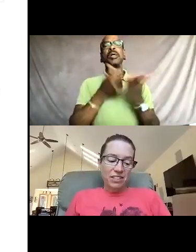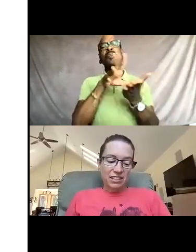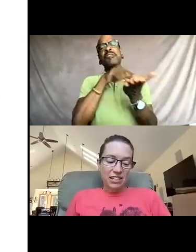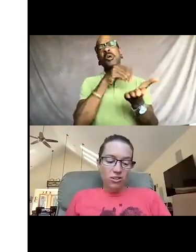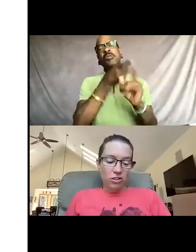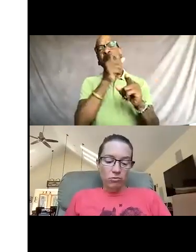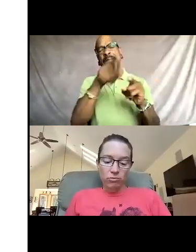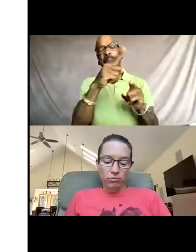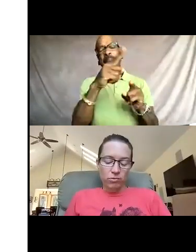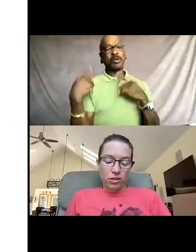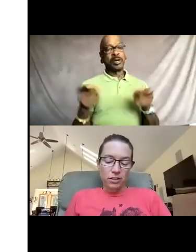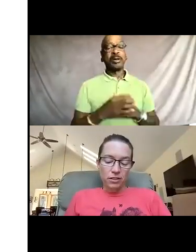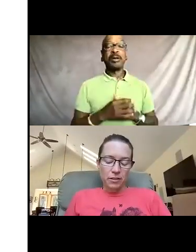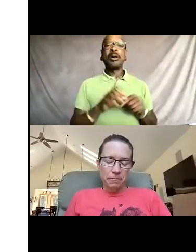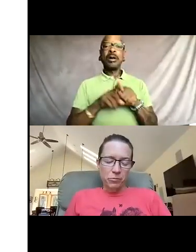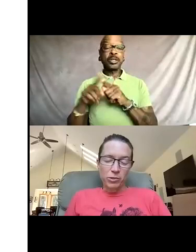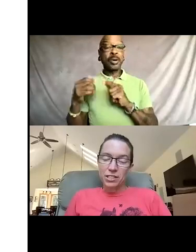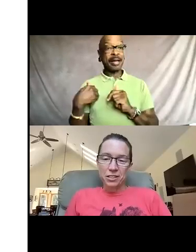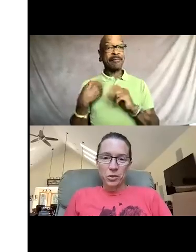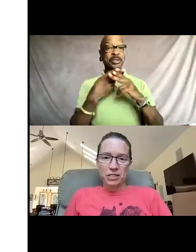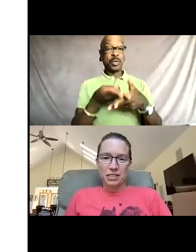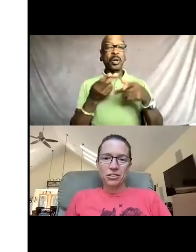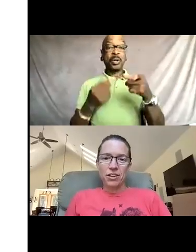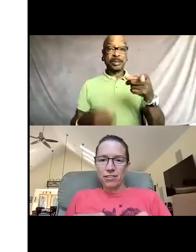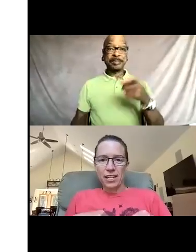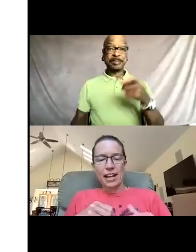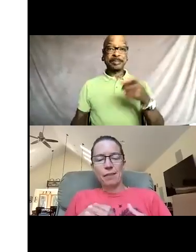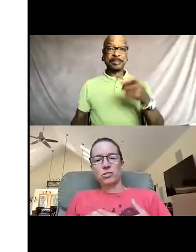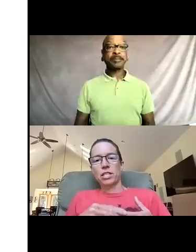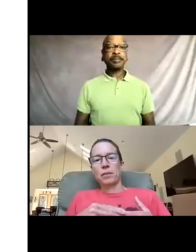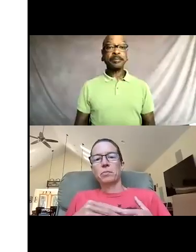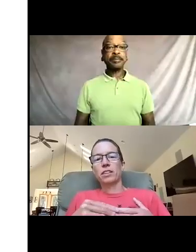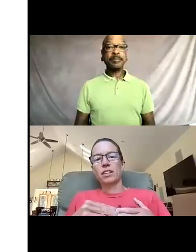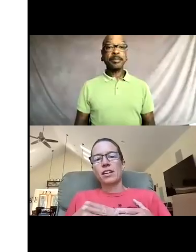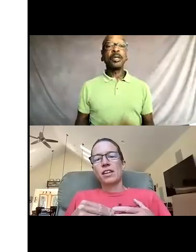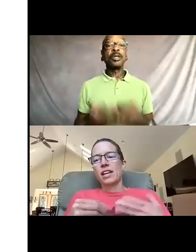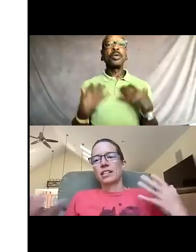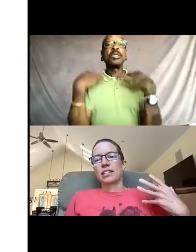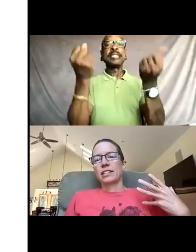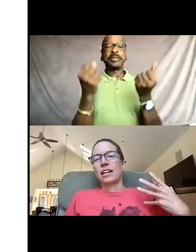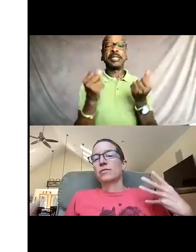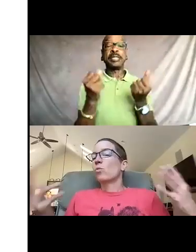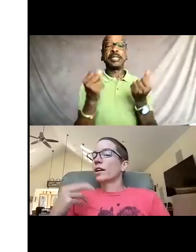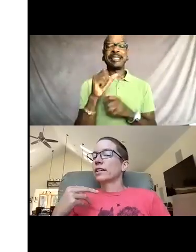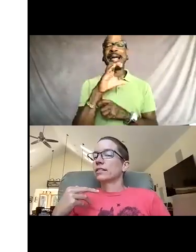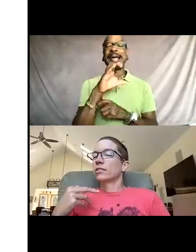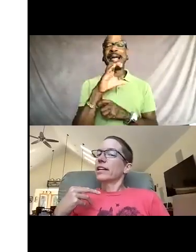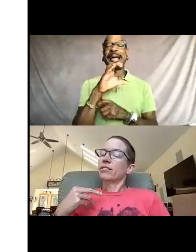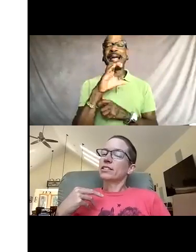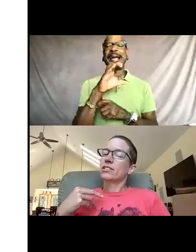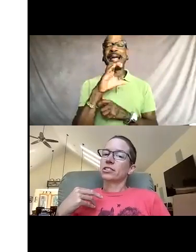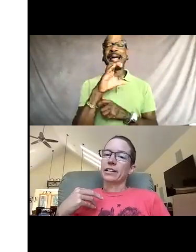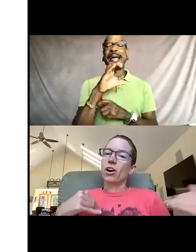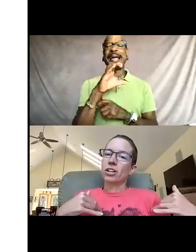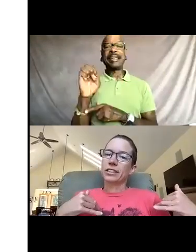also have this thing called the Resilient Communities Legal Cafe. It happens 3 times a month, and it's a kind of a walk-in, or now